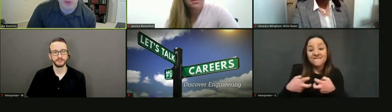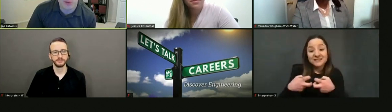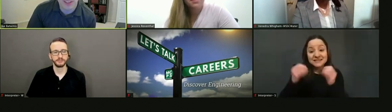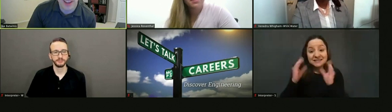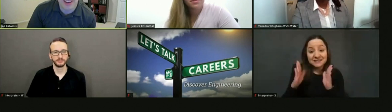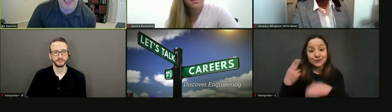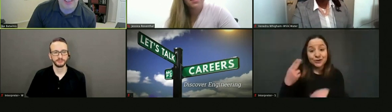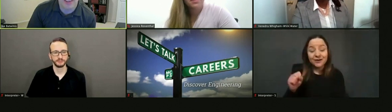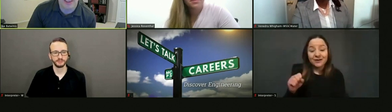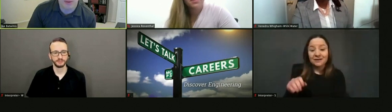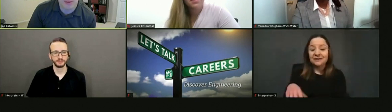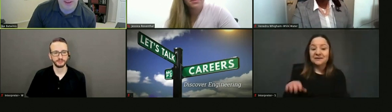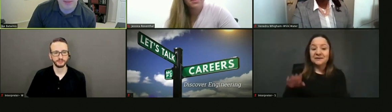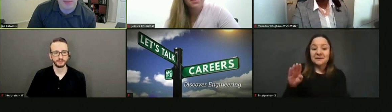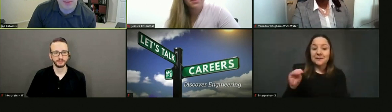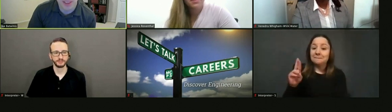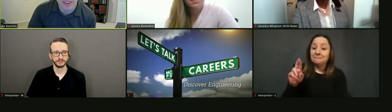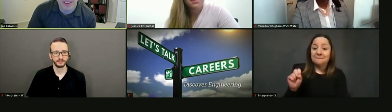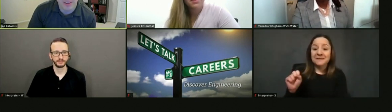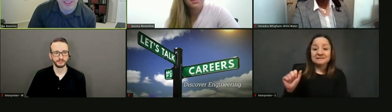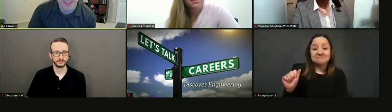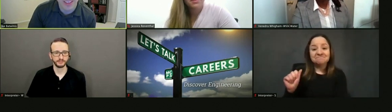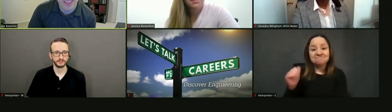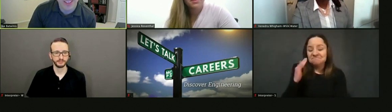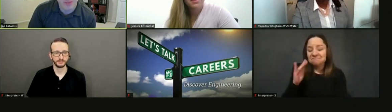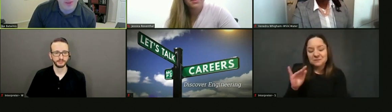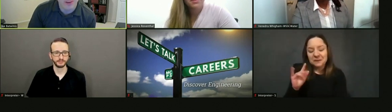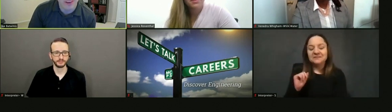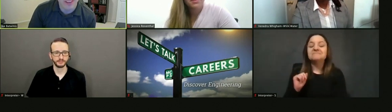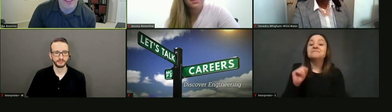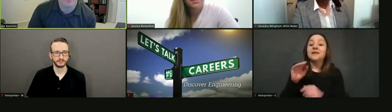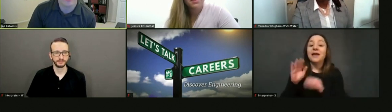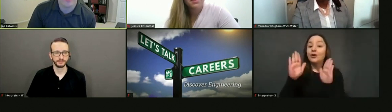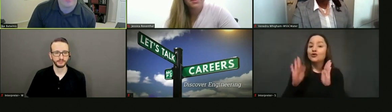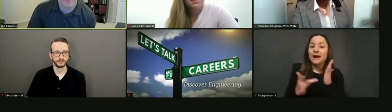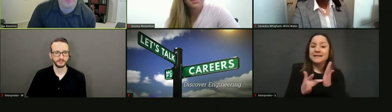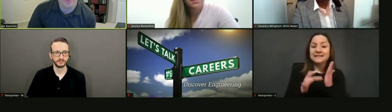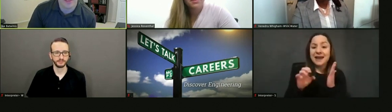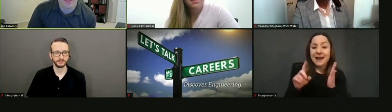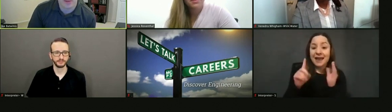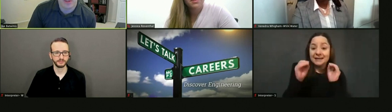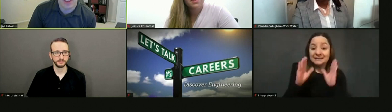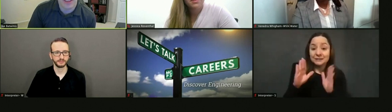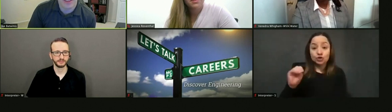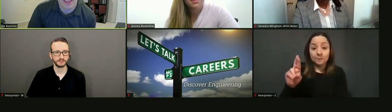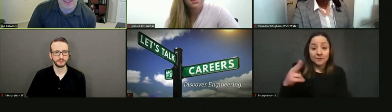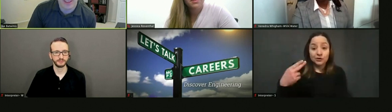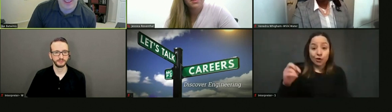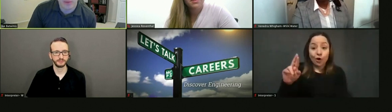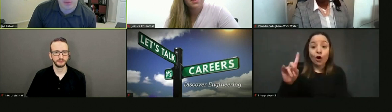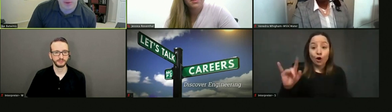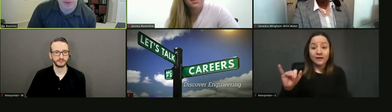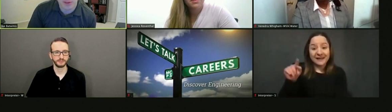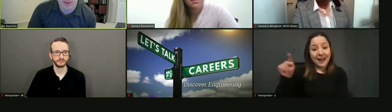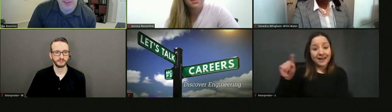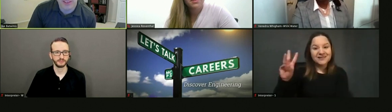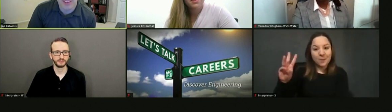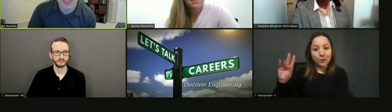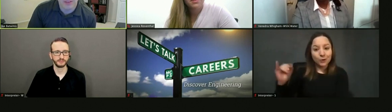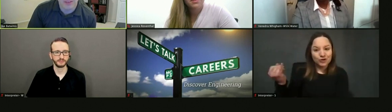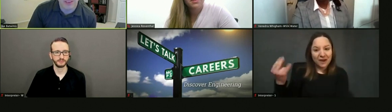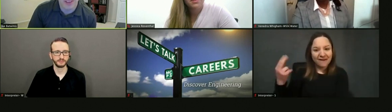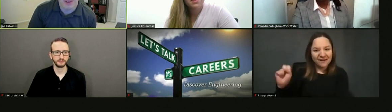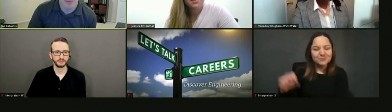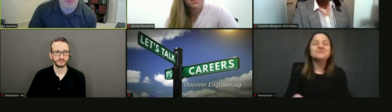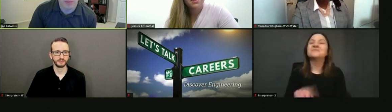high school, Miss Ott, who was awesome, and a great tech ed teacher, Mr. Hardy, at WJ. They were both really great